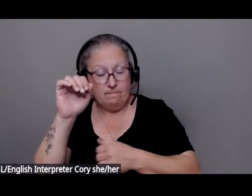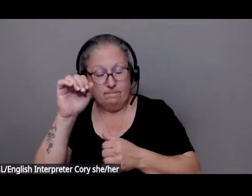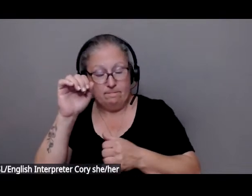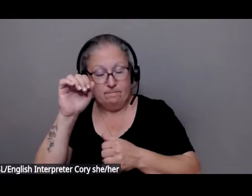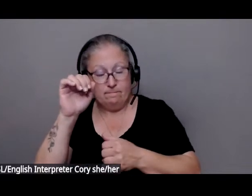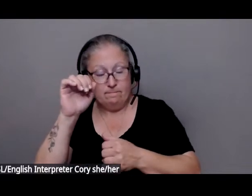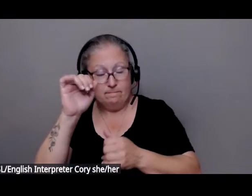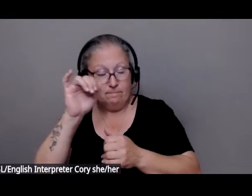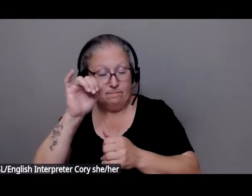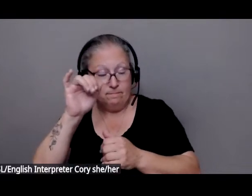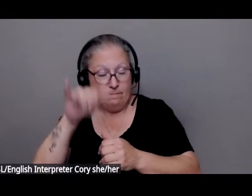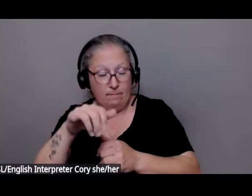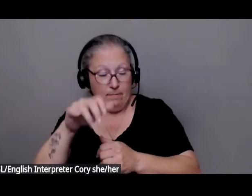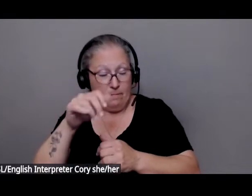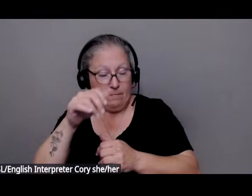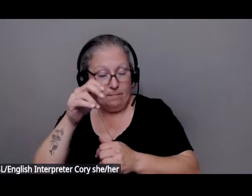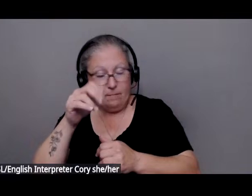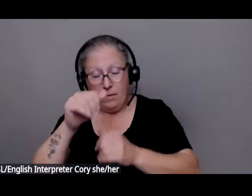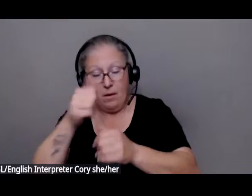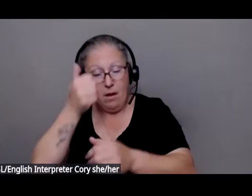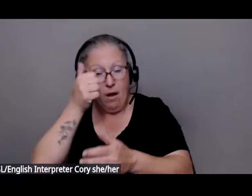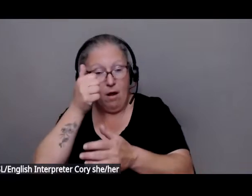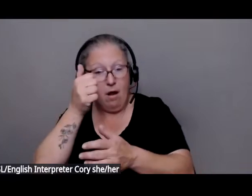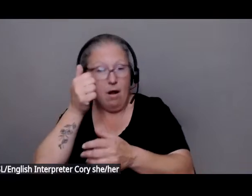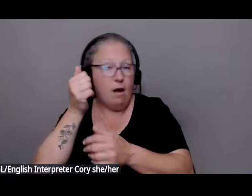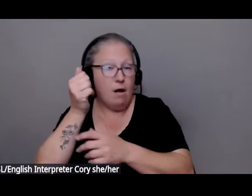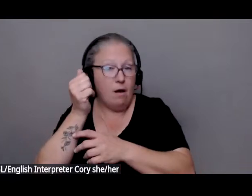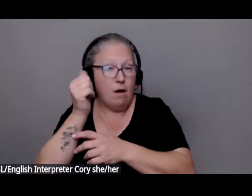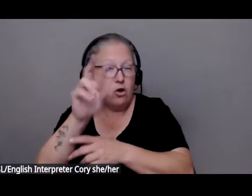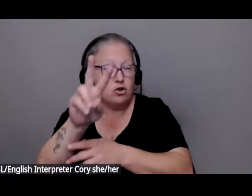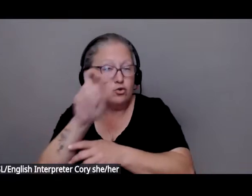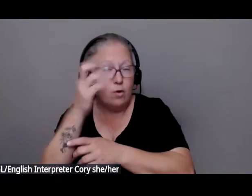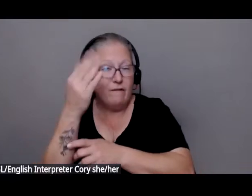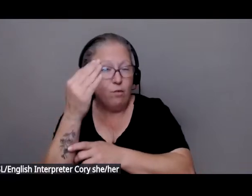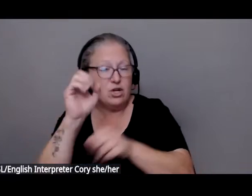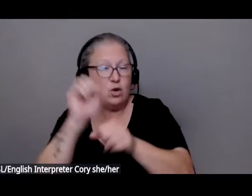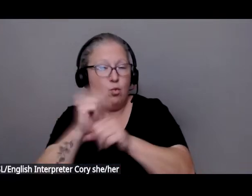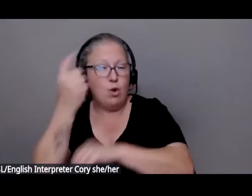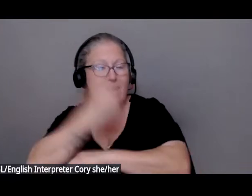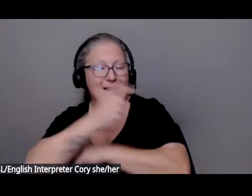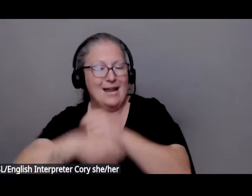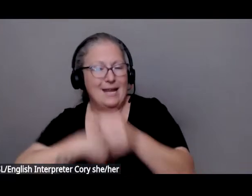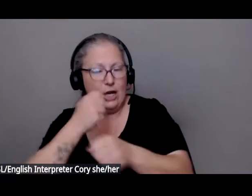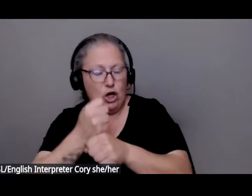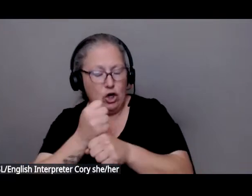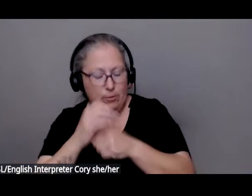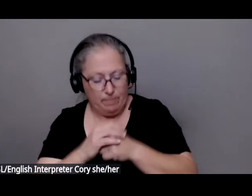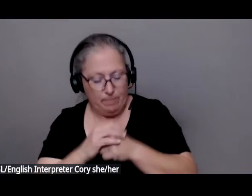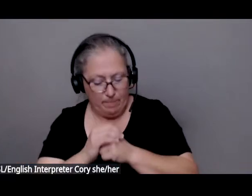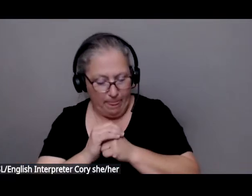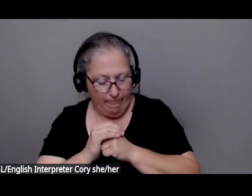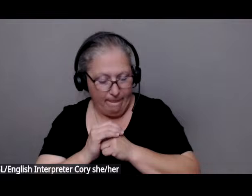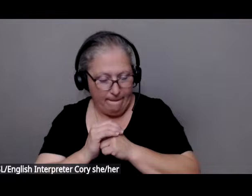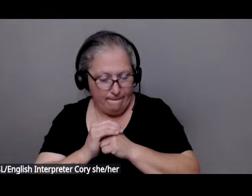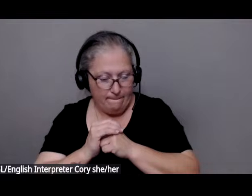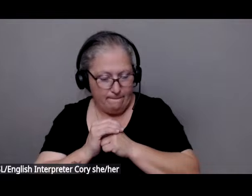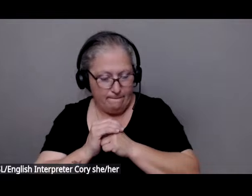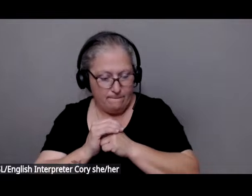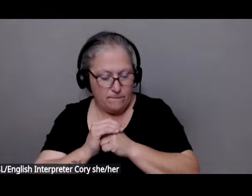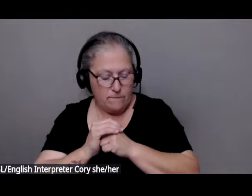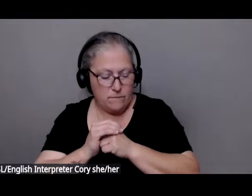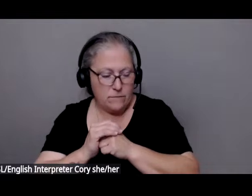And that will be under a 214 workday year. And then we have our Director of